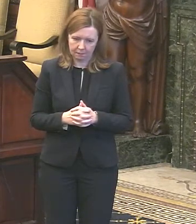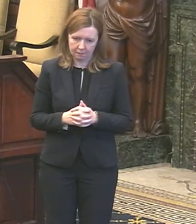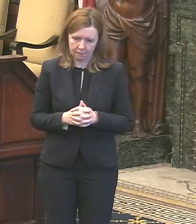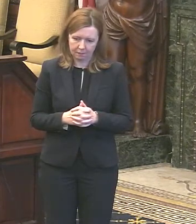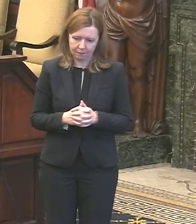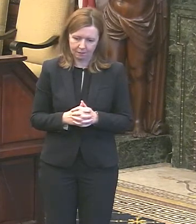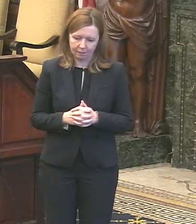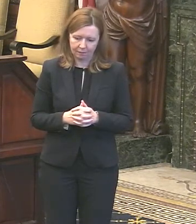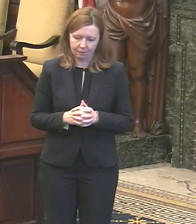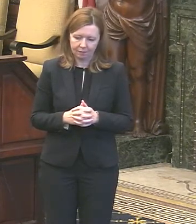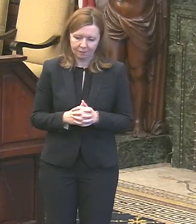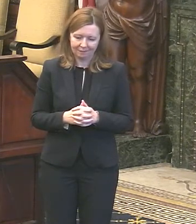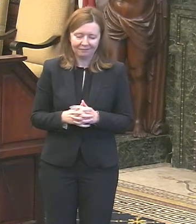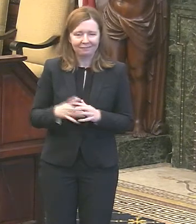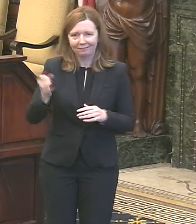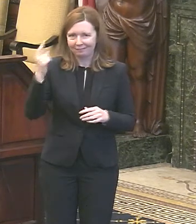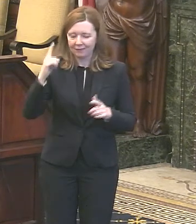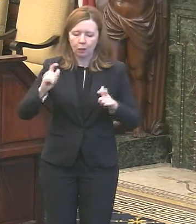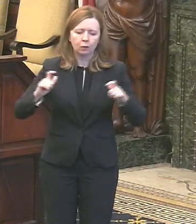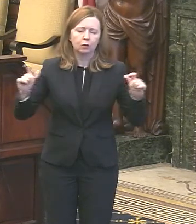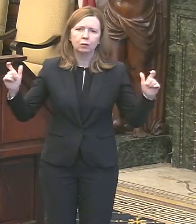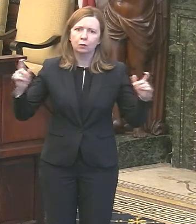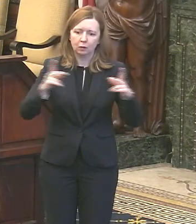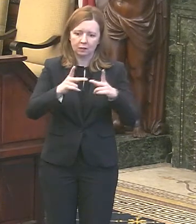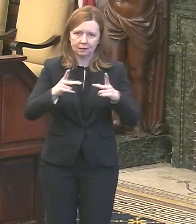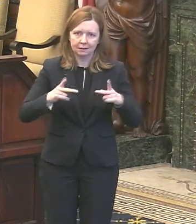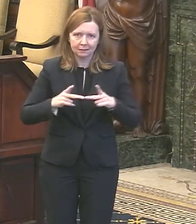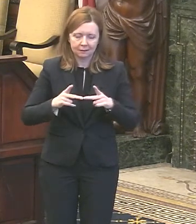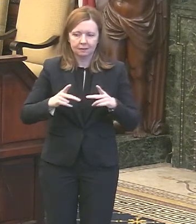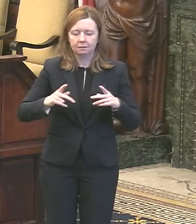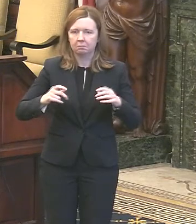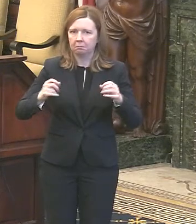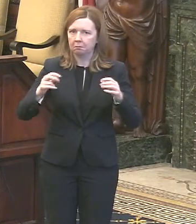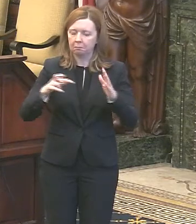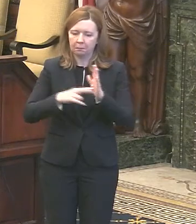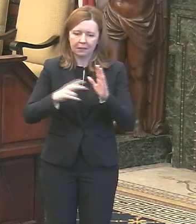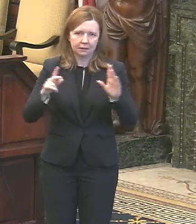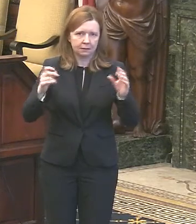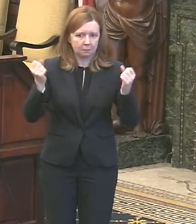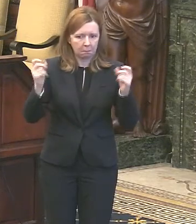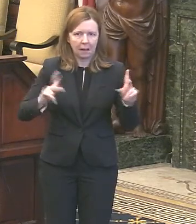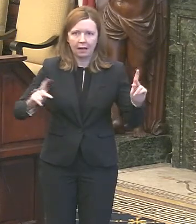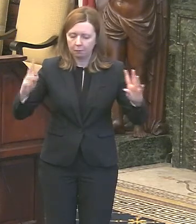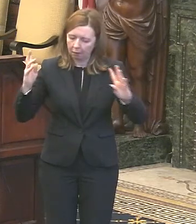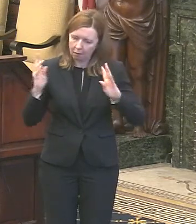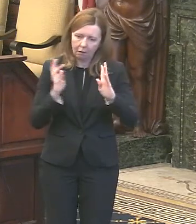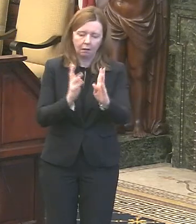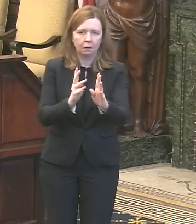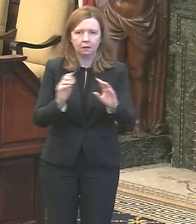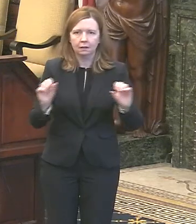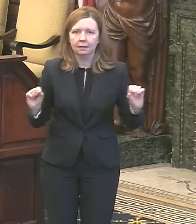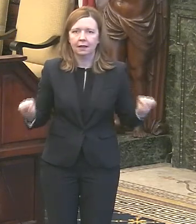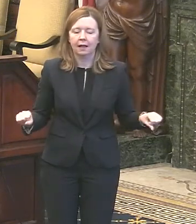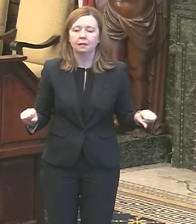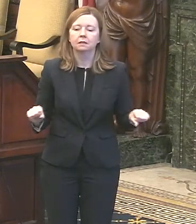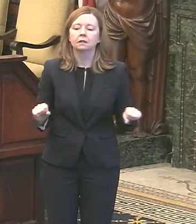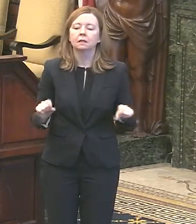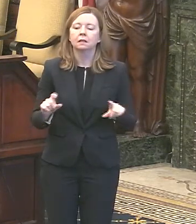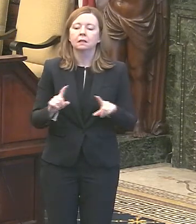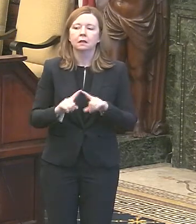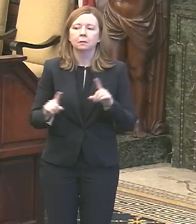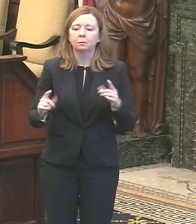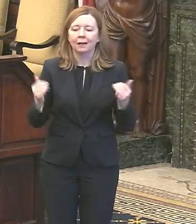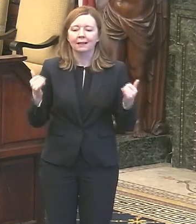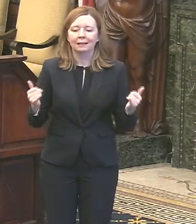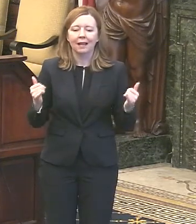having these very huge, very high volume sites around the country that era is passing, and the place they've reached most people now is